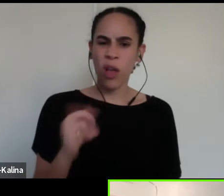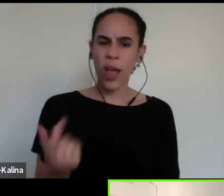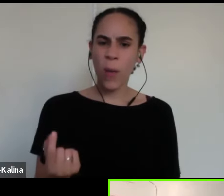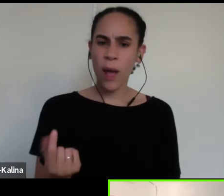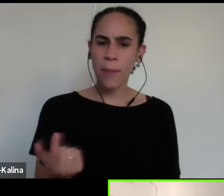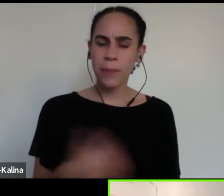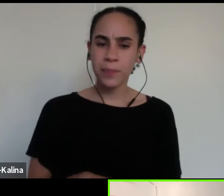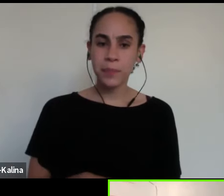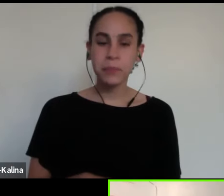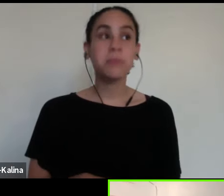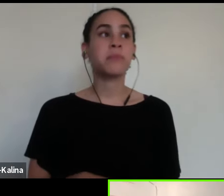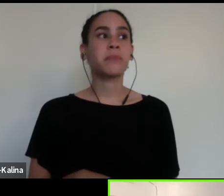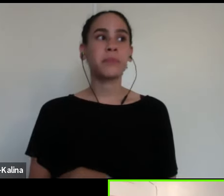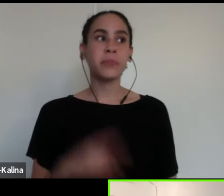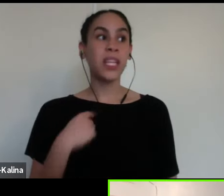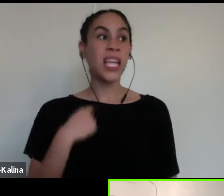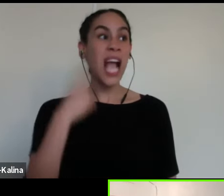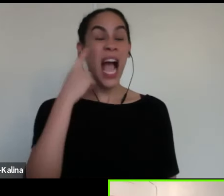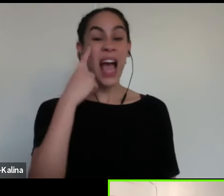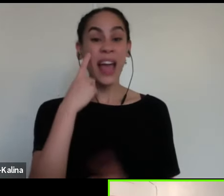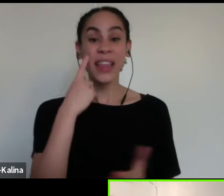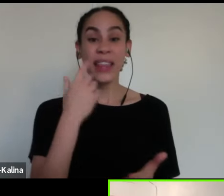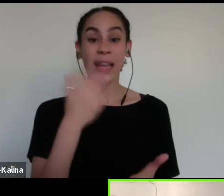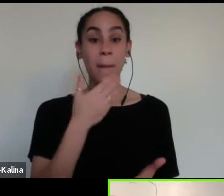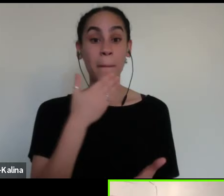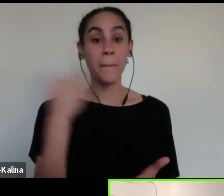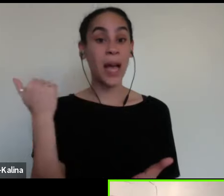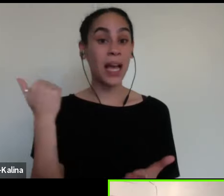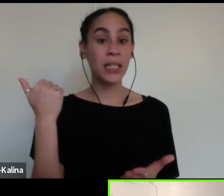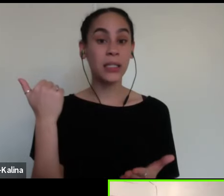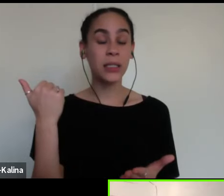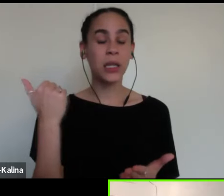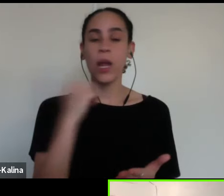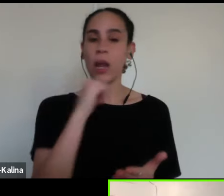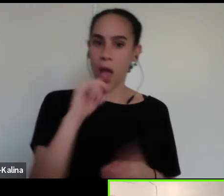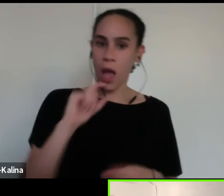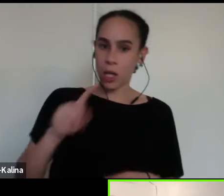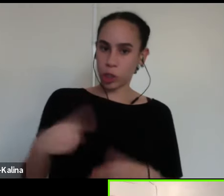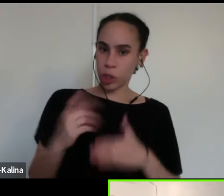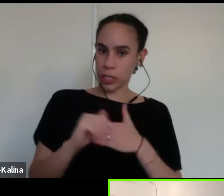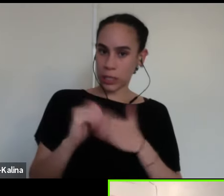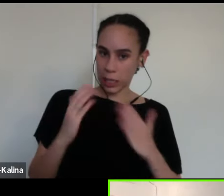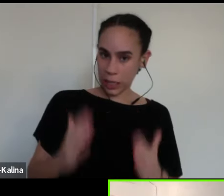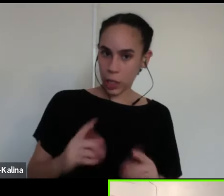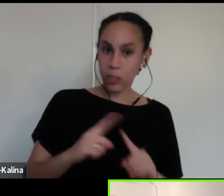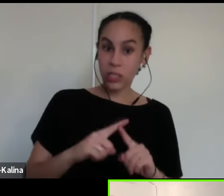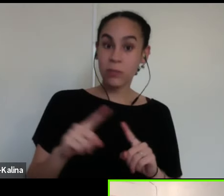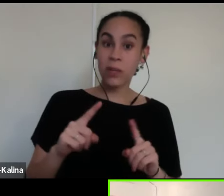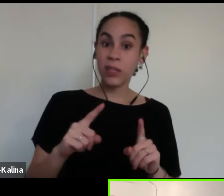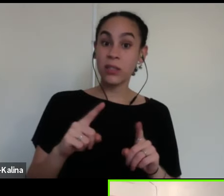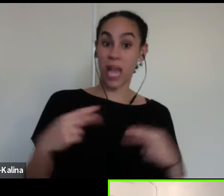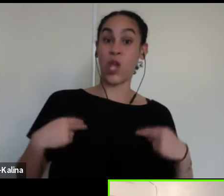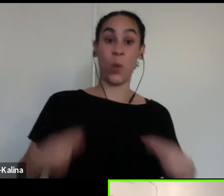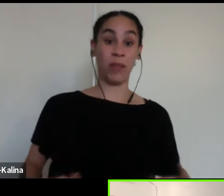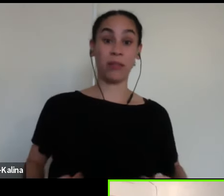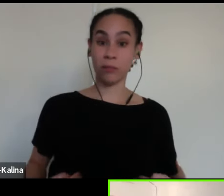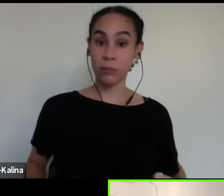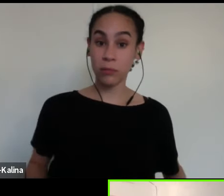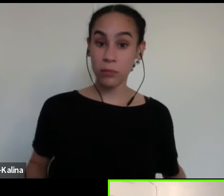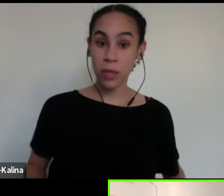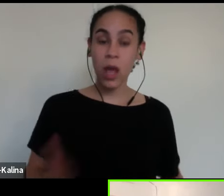most relieving thing that we can do, as not just as leaders, but as just human beings, is to